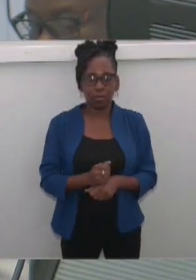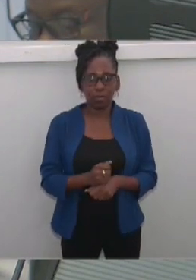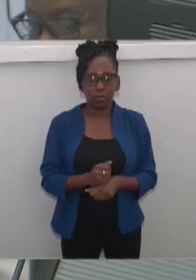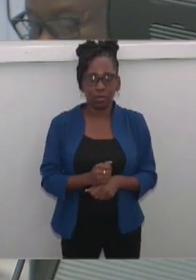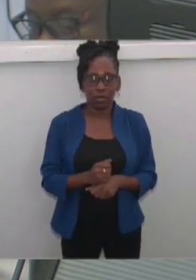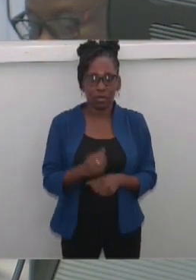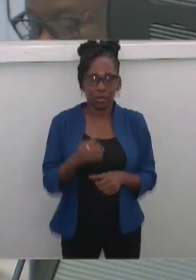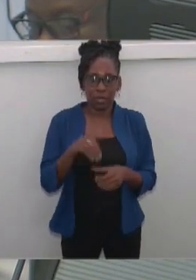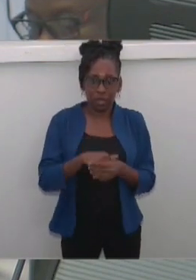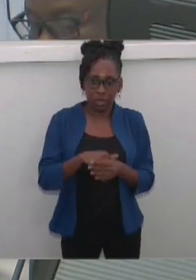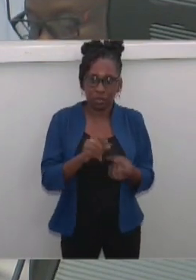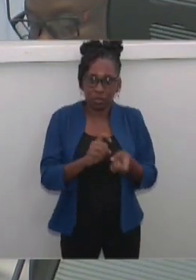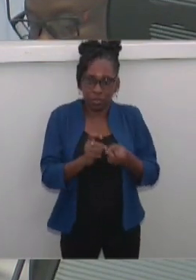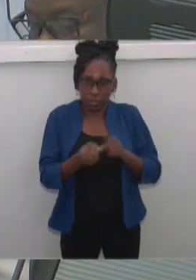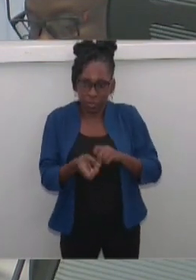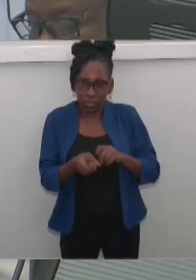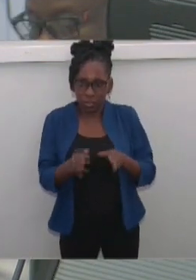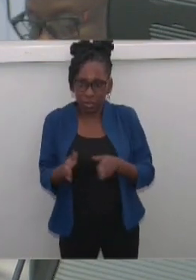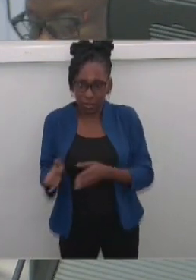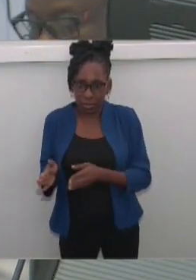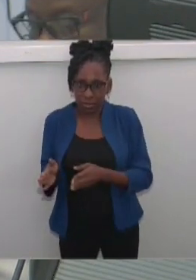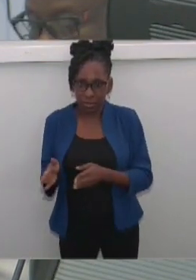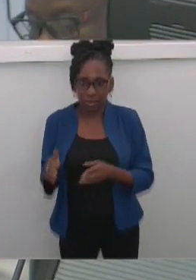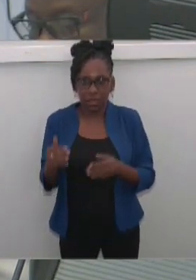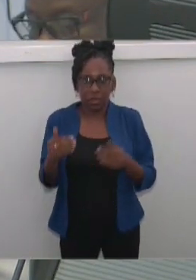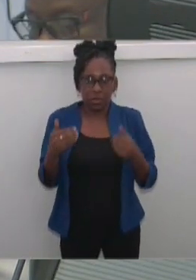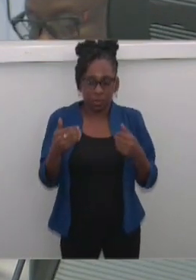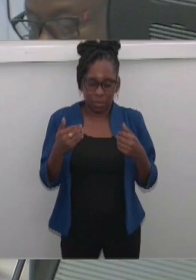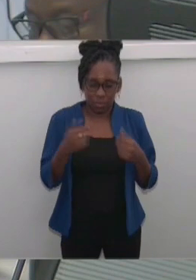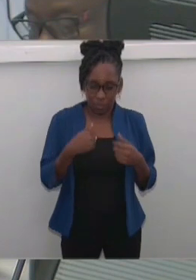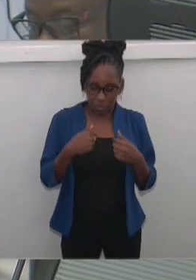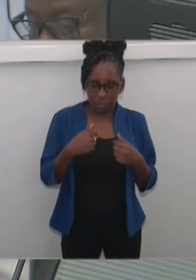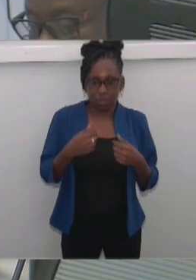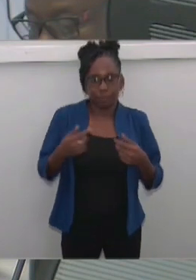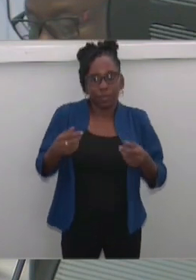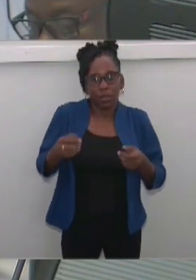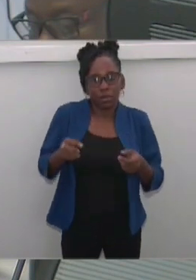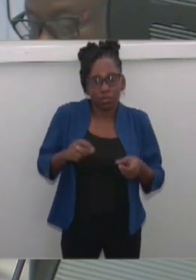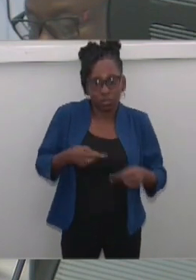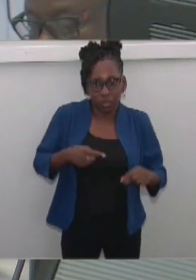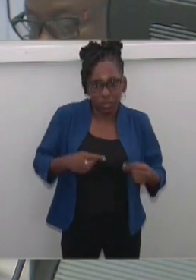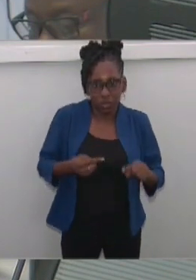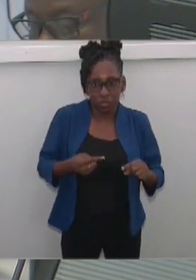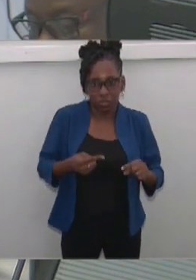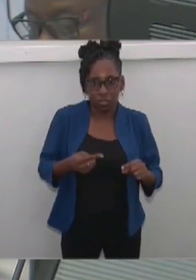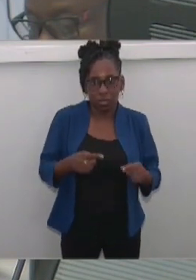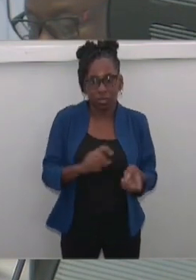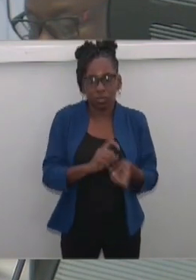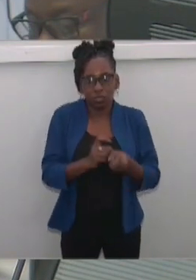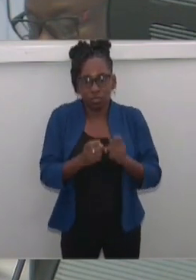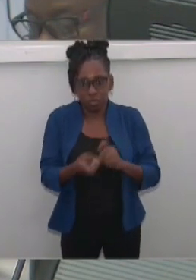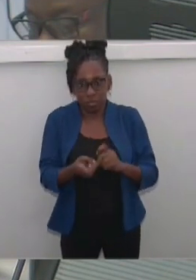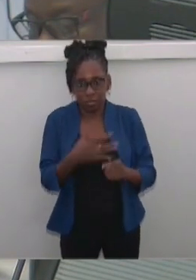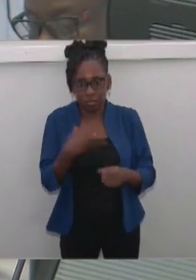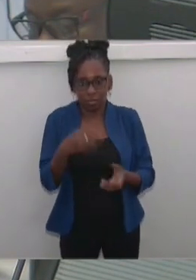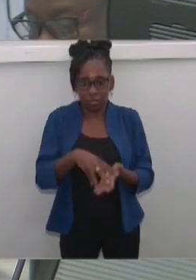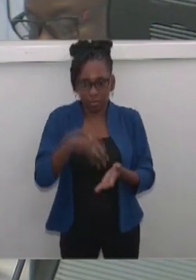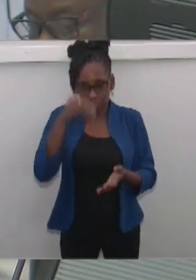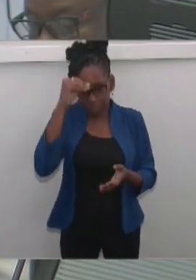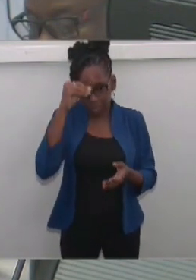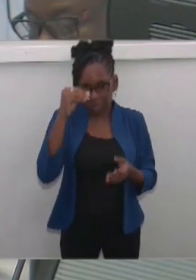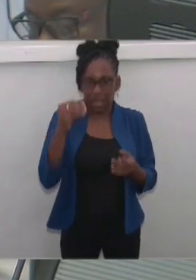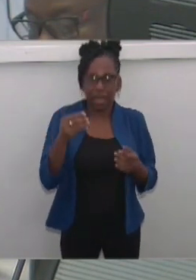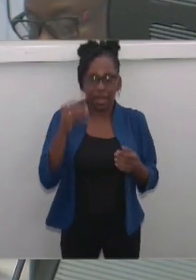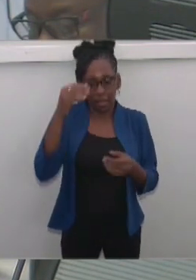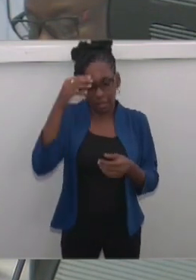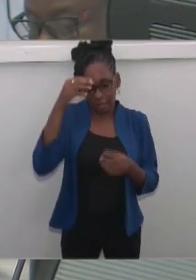transformational agenda, we've been challenged to be more flexible, to adapt and learn at a much more accelerated pace